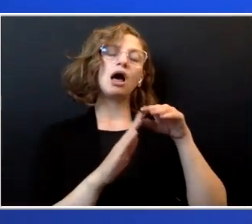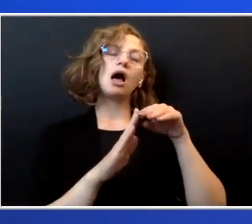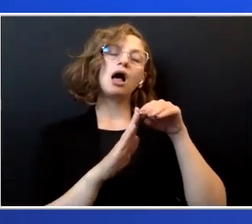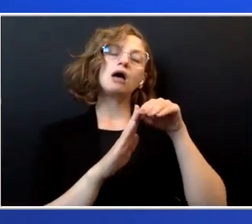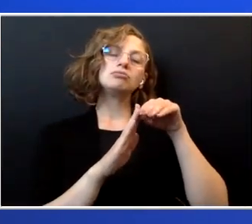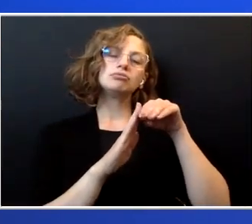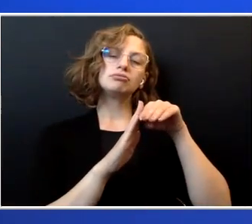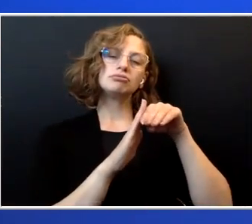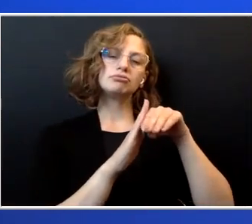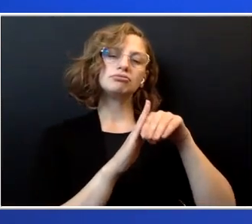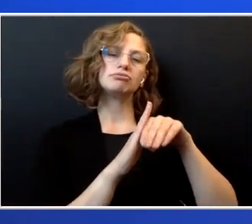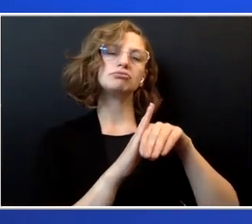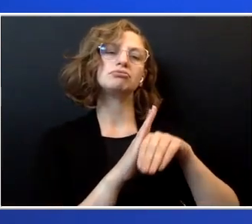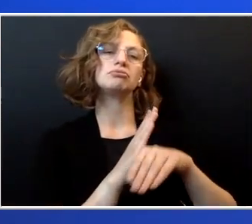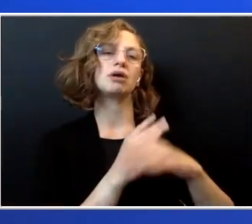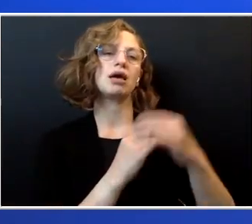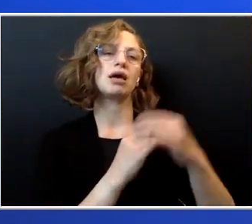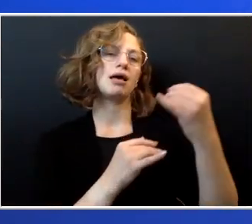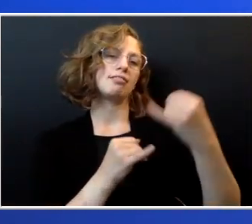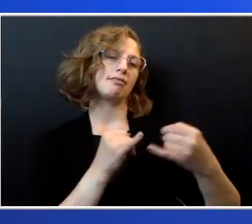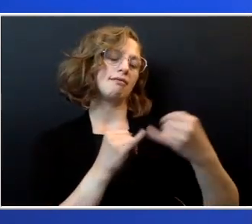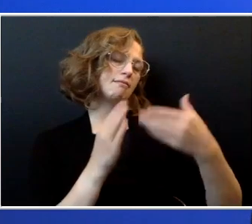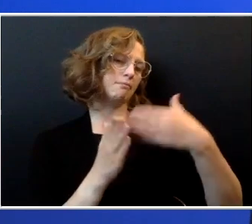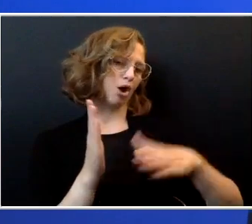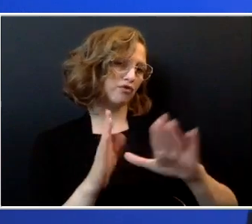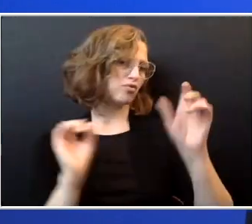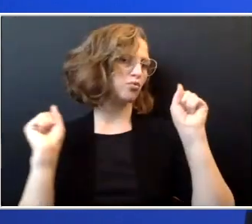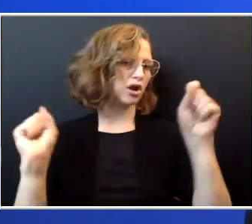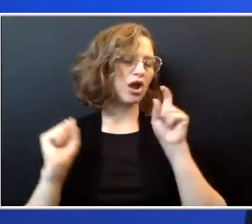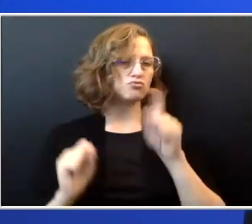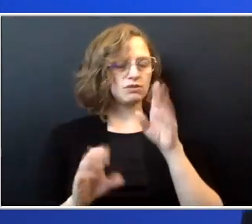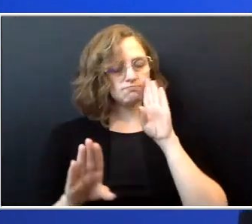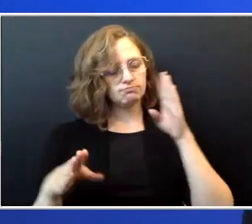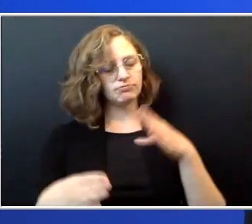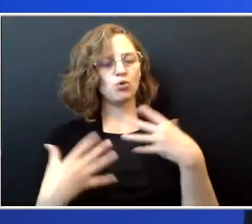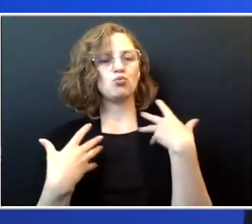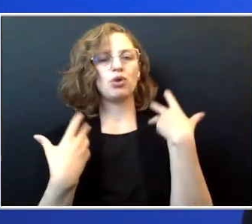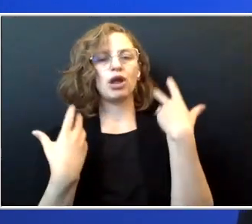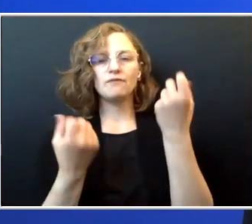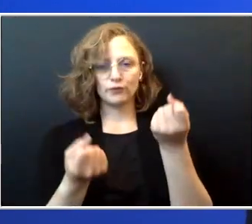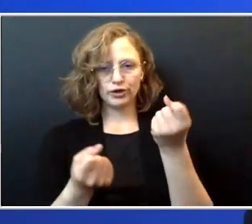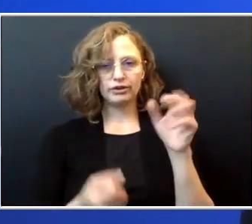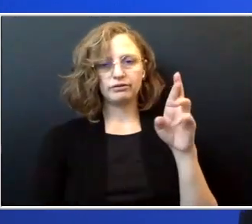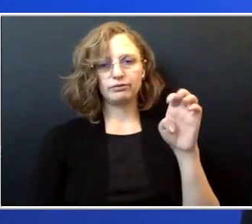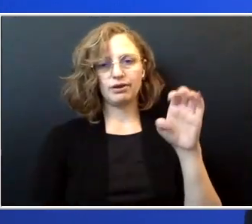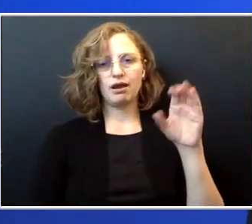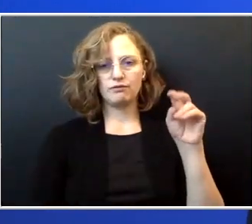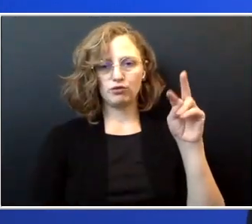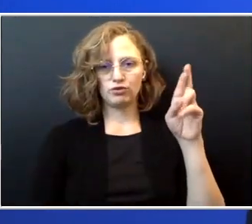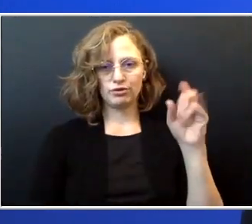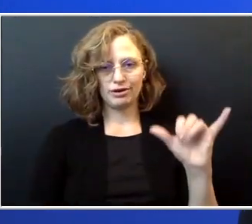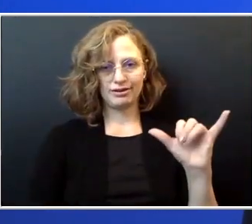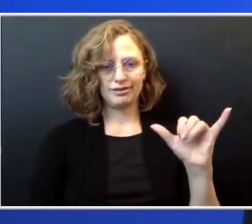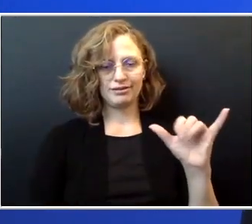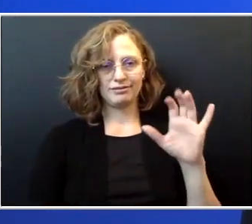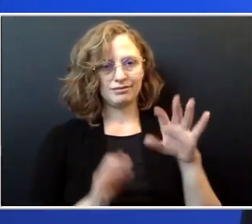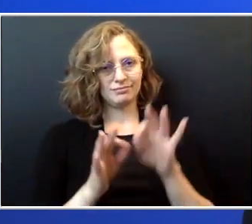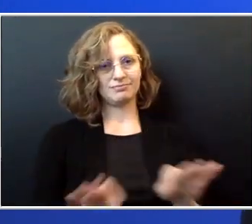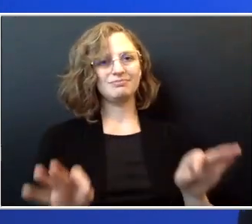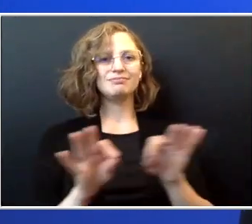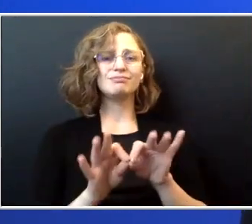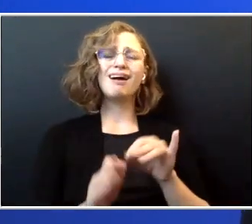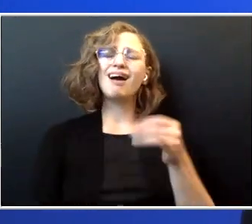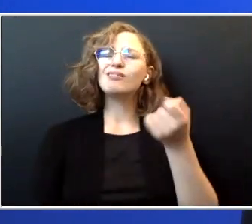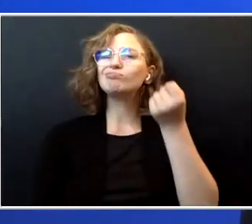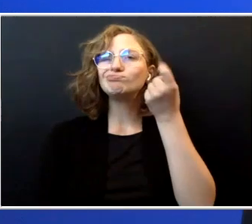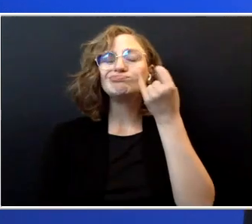should be geared towards recovery. Recovery is such an important thing. We're learning more and more about it. However, if you're sitting at your desk and it's time to